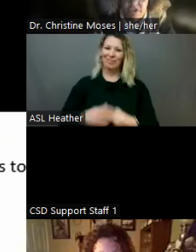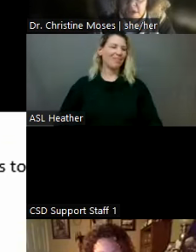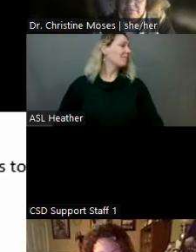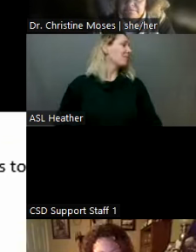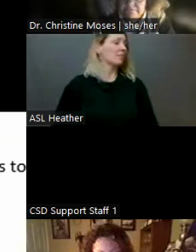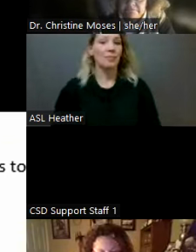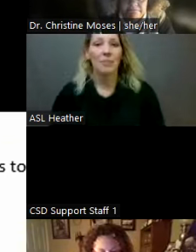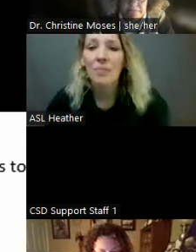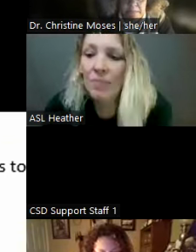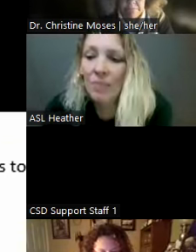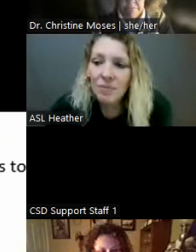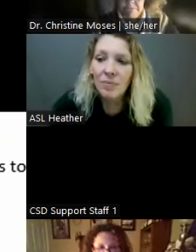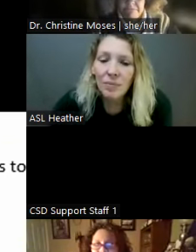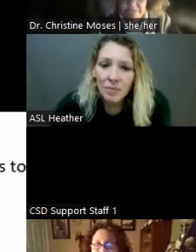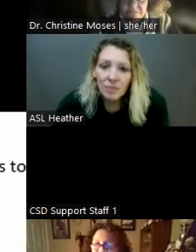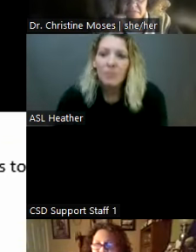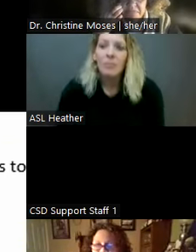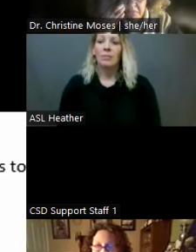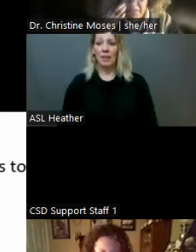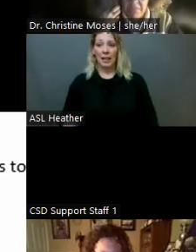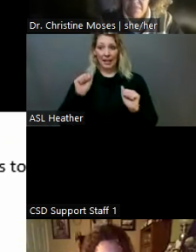Can we move on?